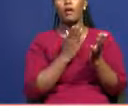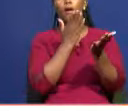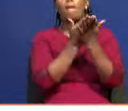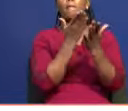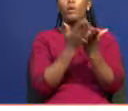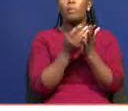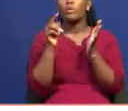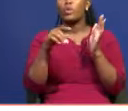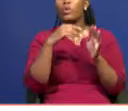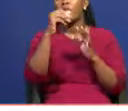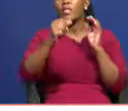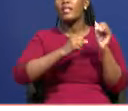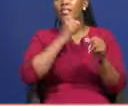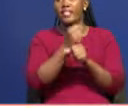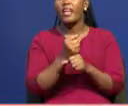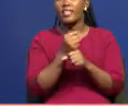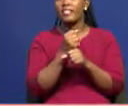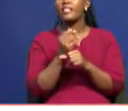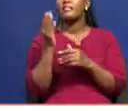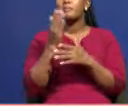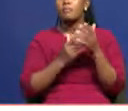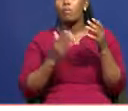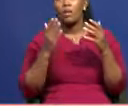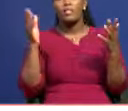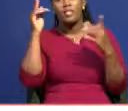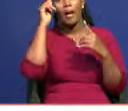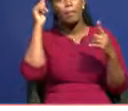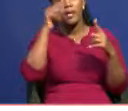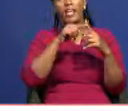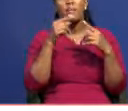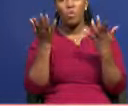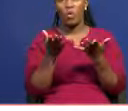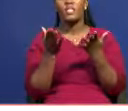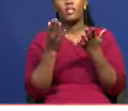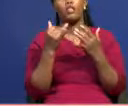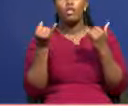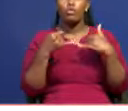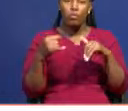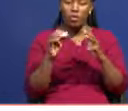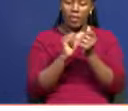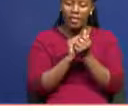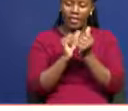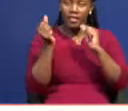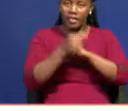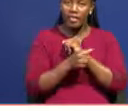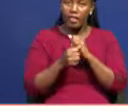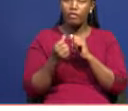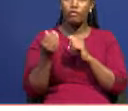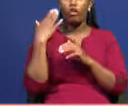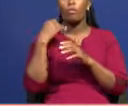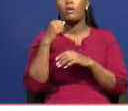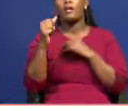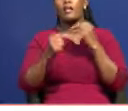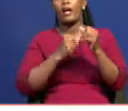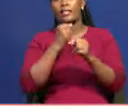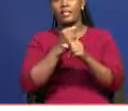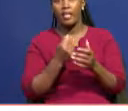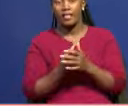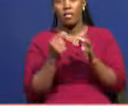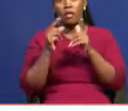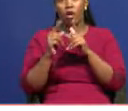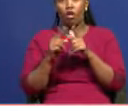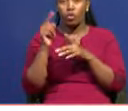those proposals actually intend to revise the very changes they brought in last year. Mm-hmm. And the ones they're